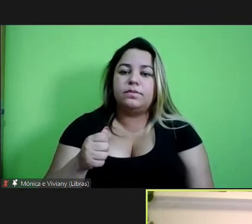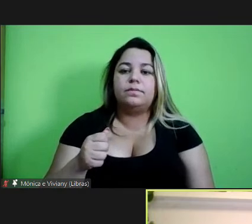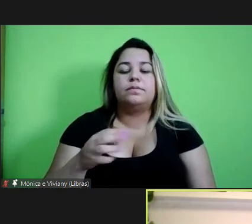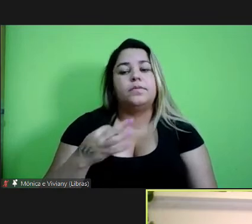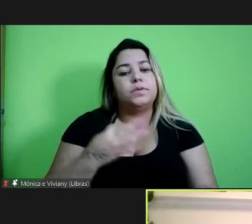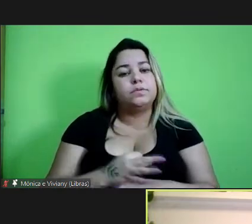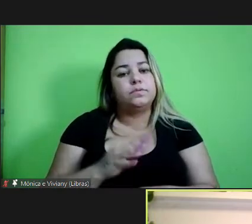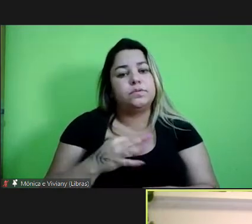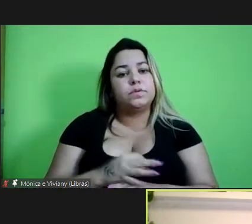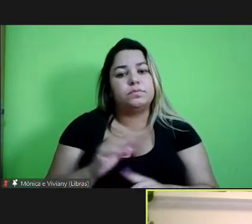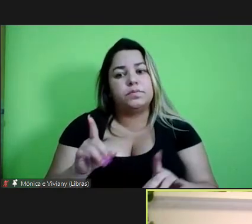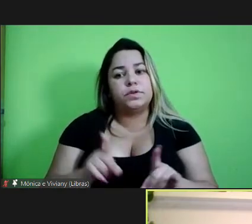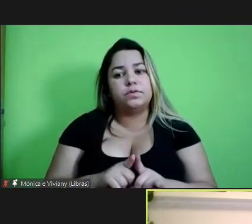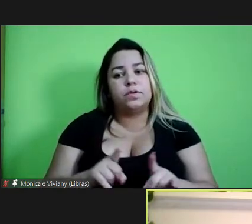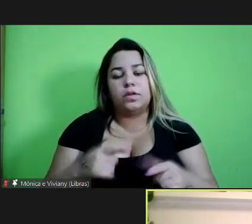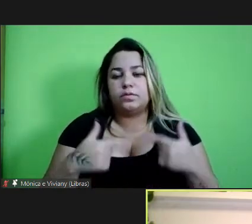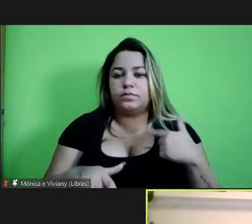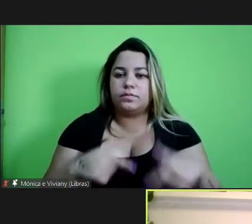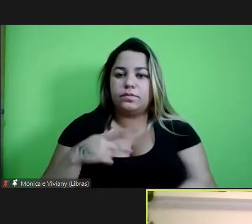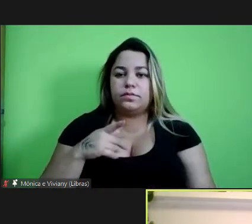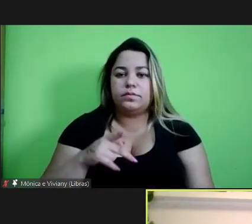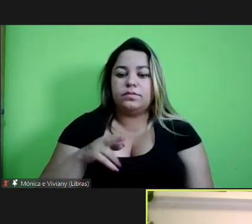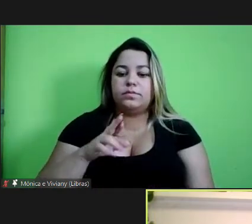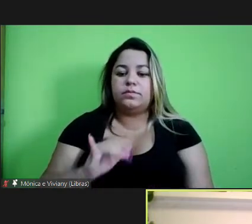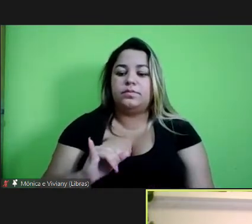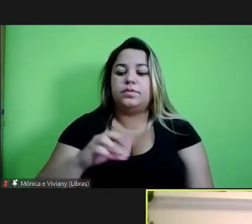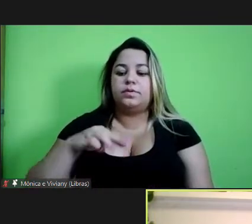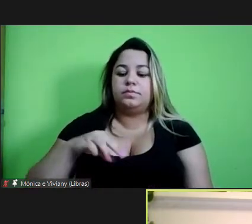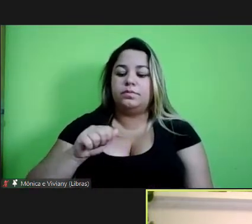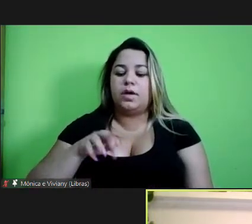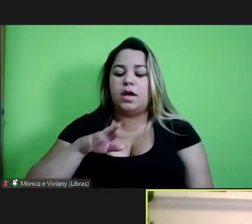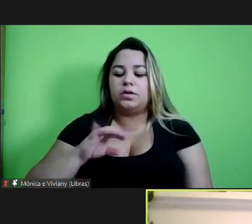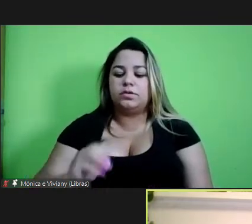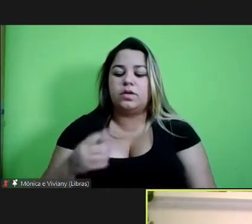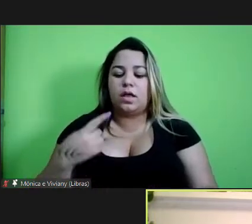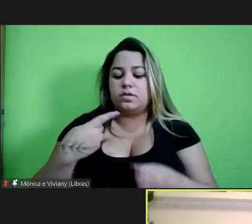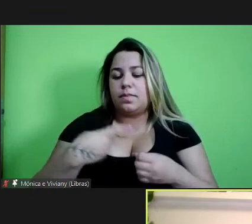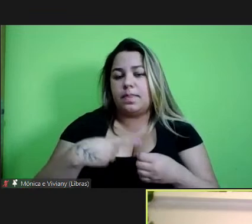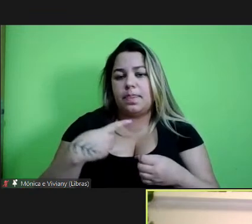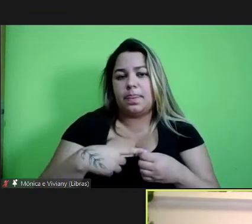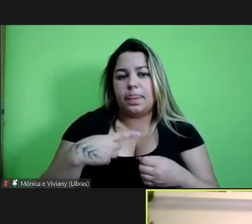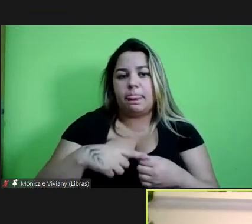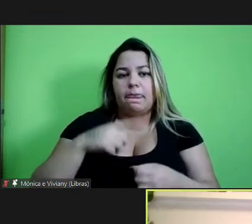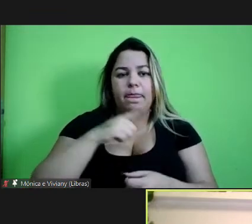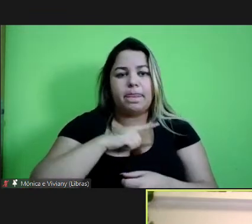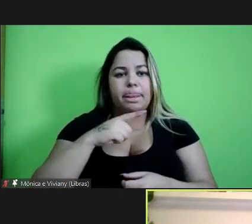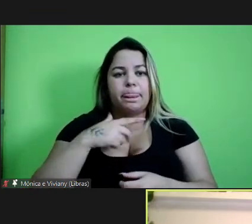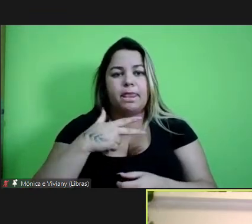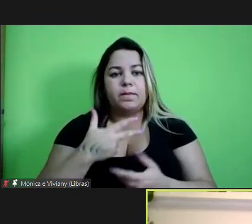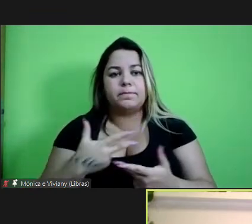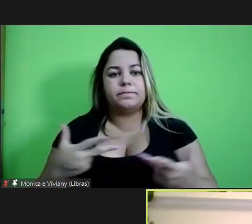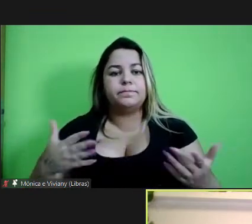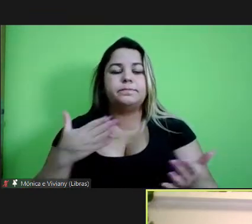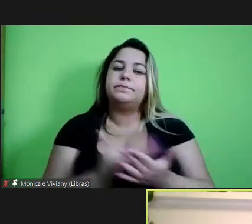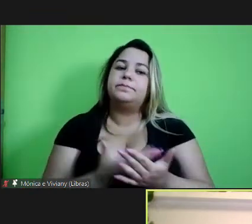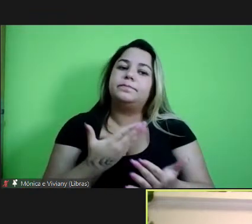care practice in that city. So there are some studies. I will send you the link.